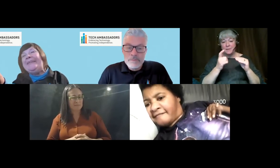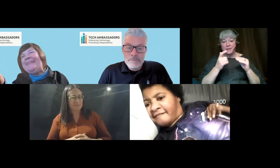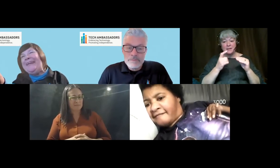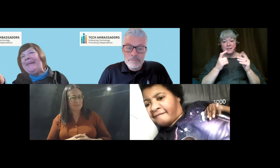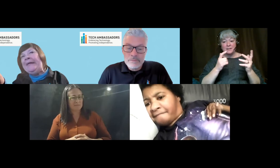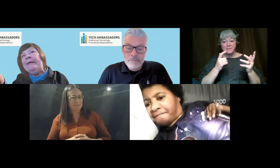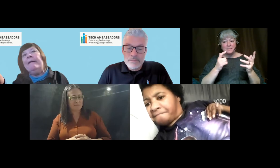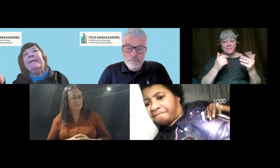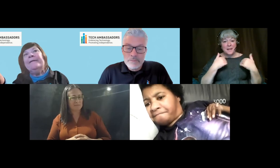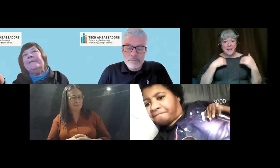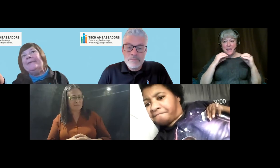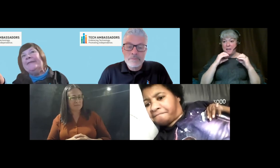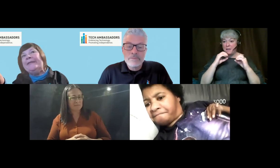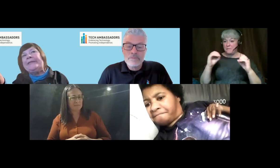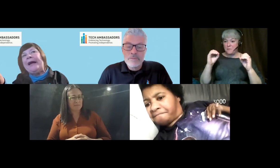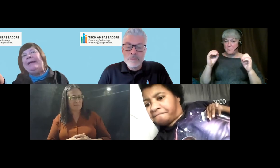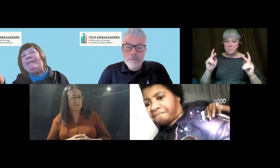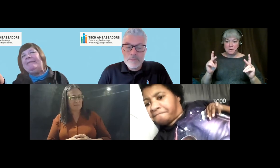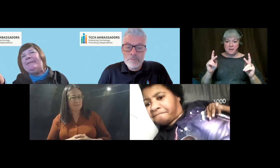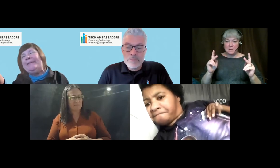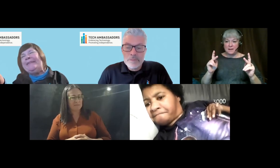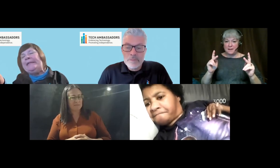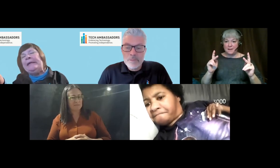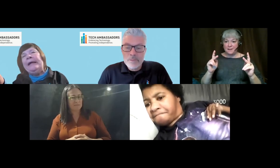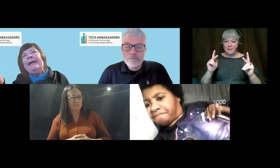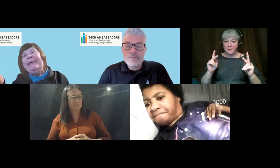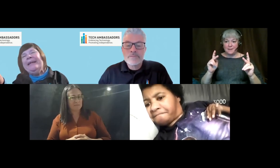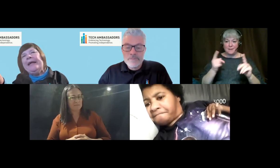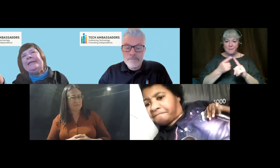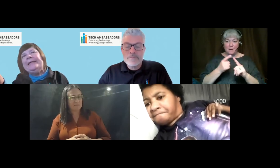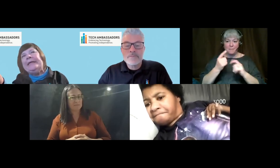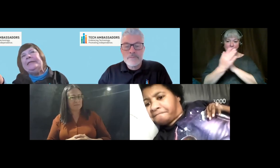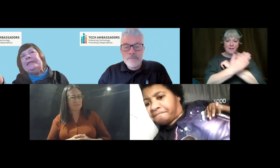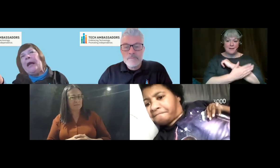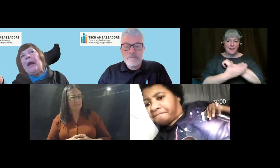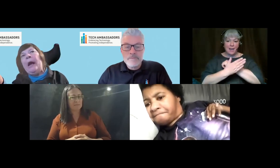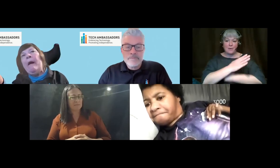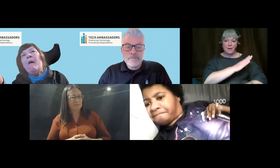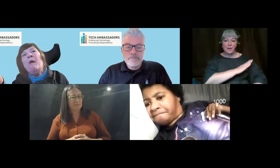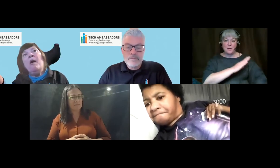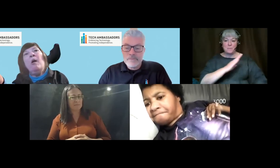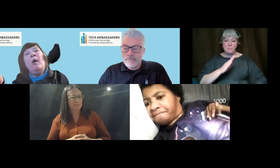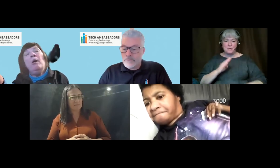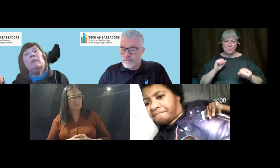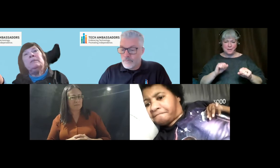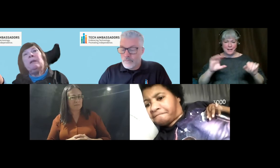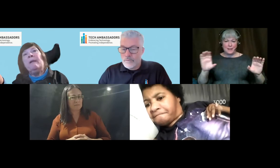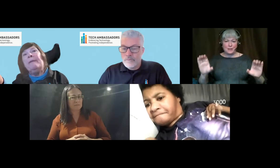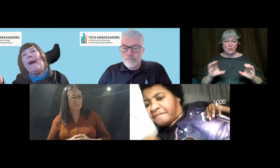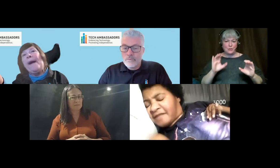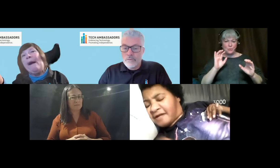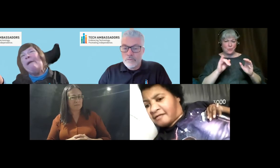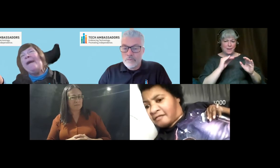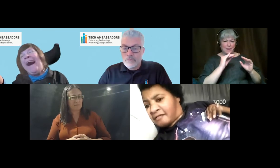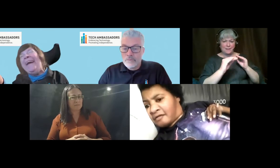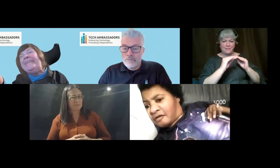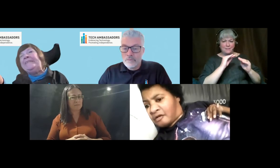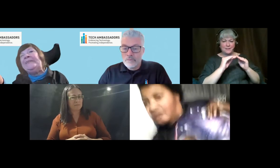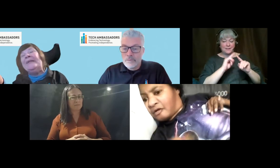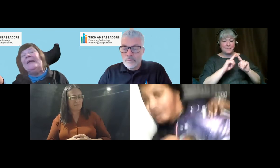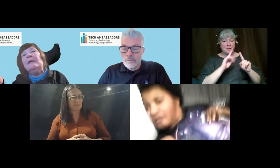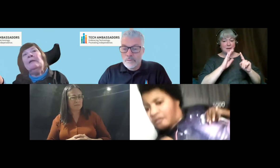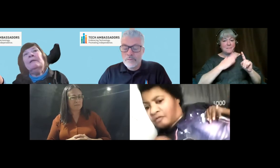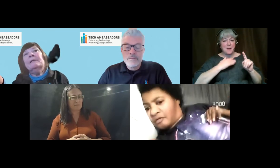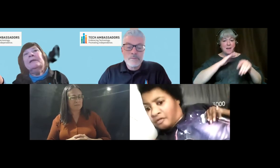have anybody from the county board that does that. So my whole